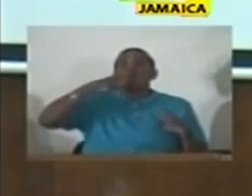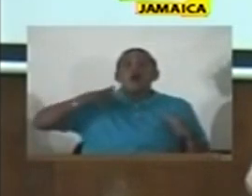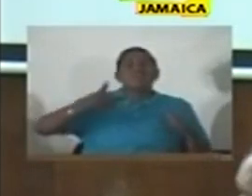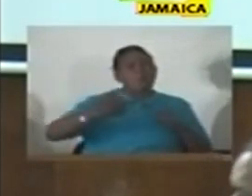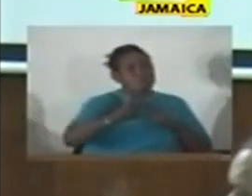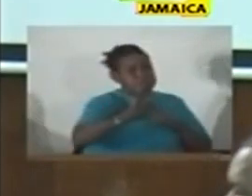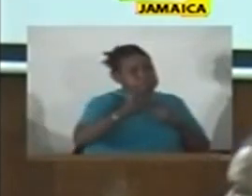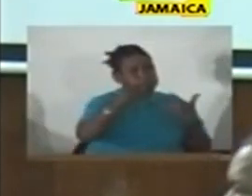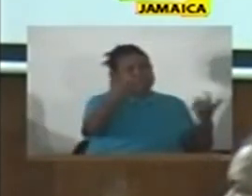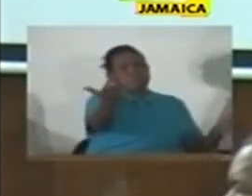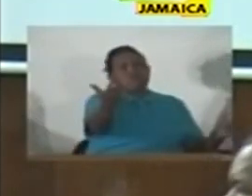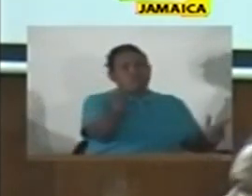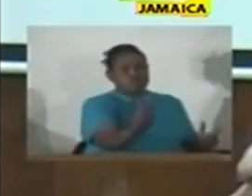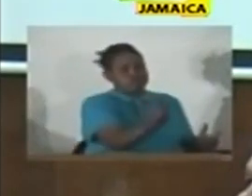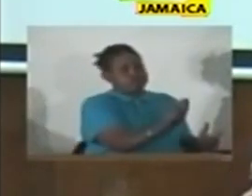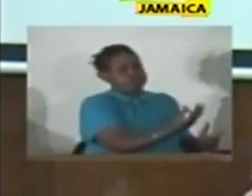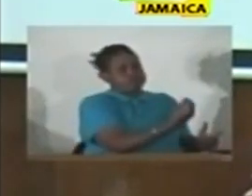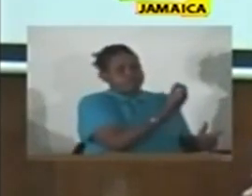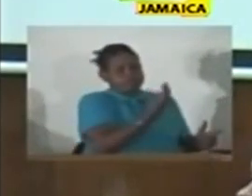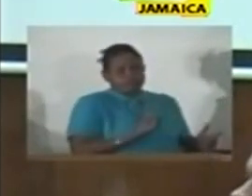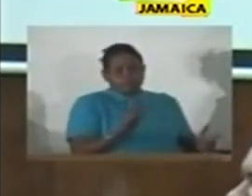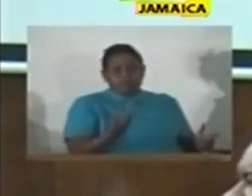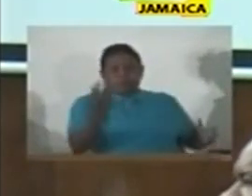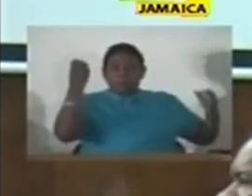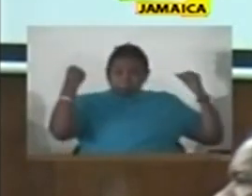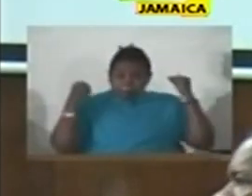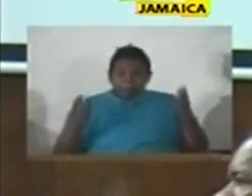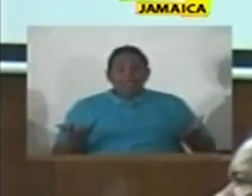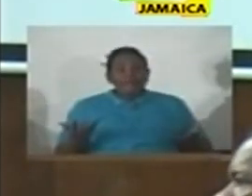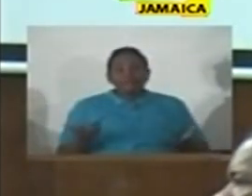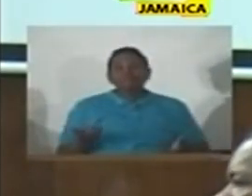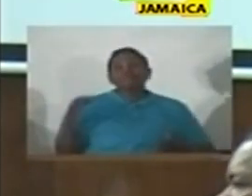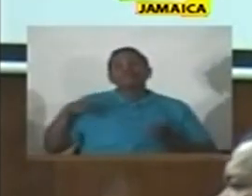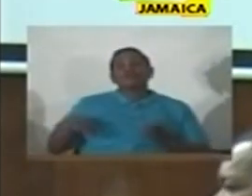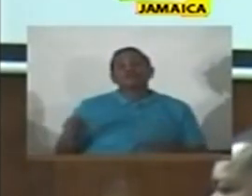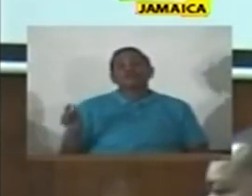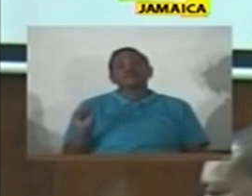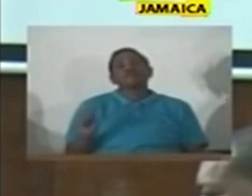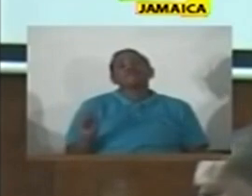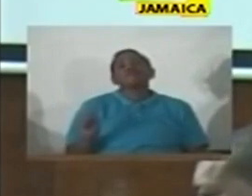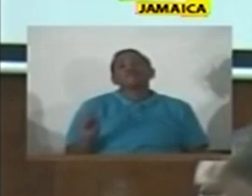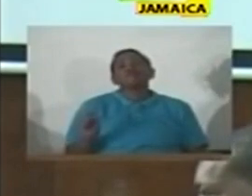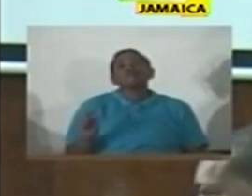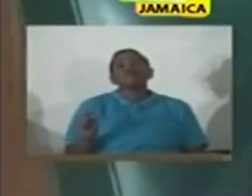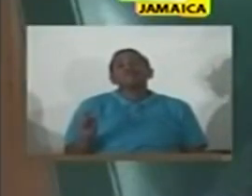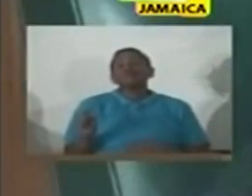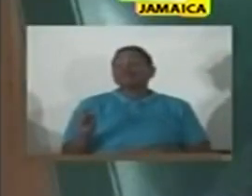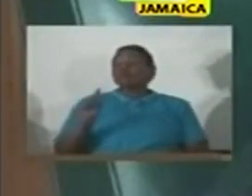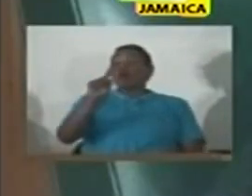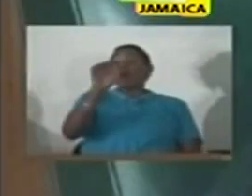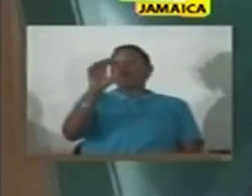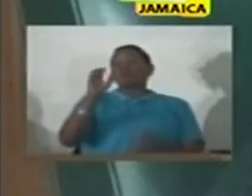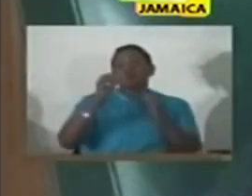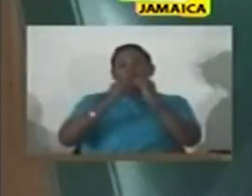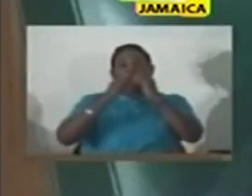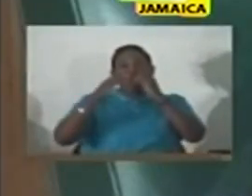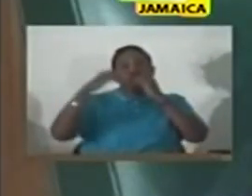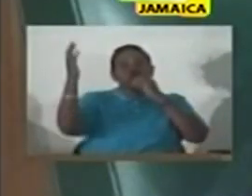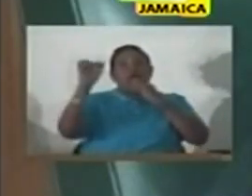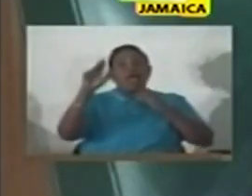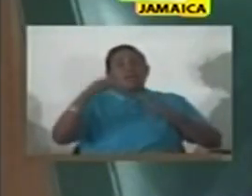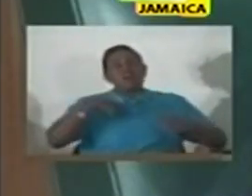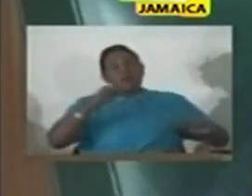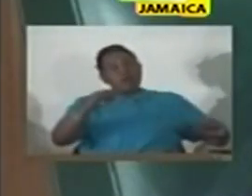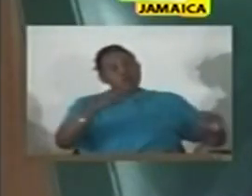are cultivating 100 acres or more. And I can bear that out, and I